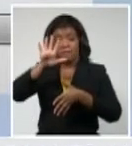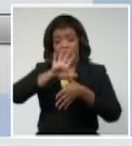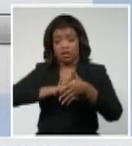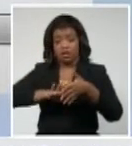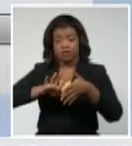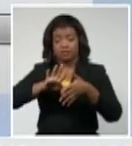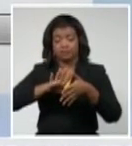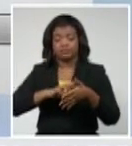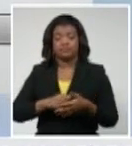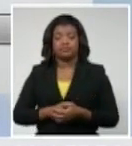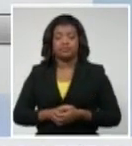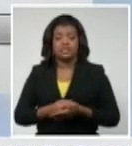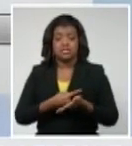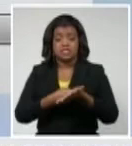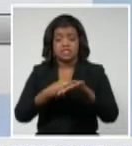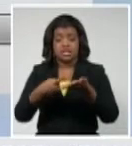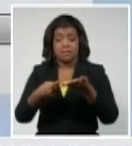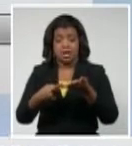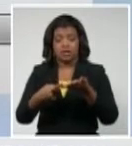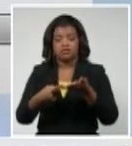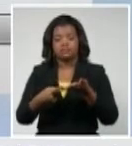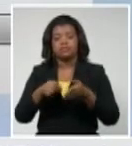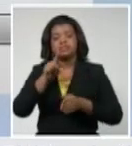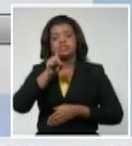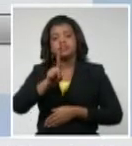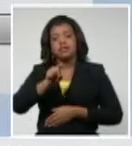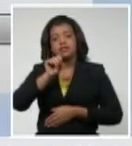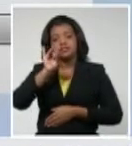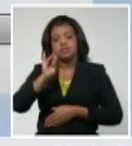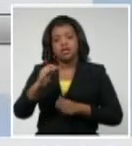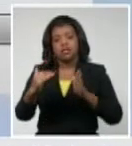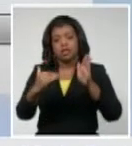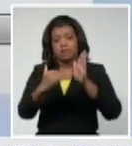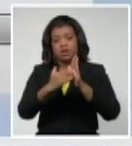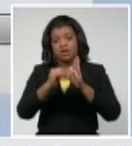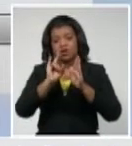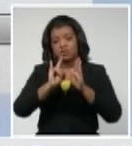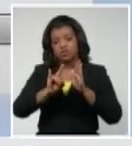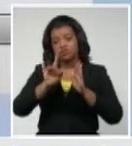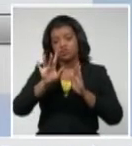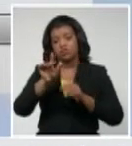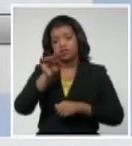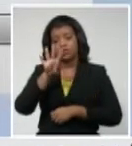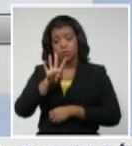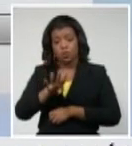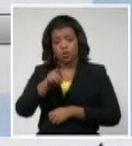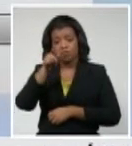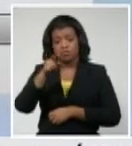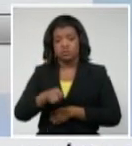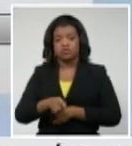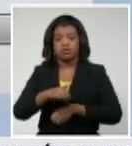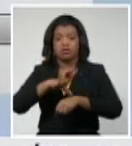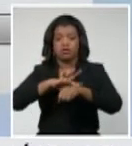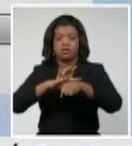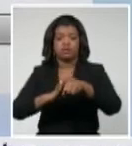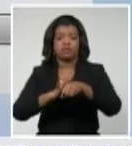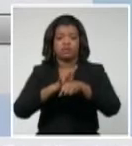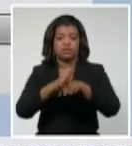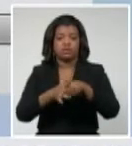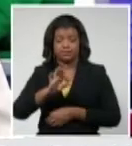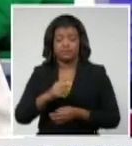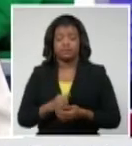669,855 COVID-19 fatalities since the start of the pandemic, and a mortality rate of